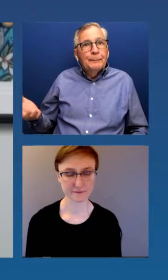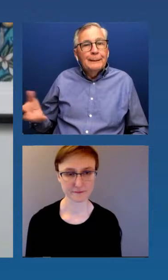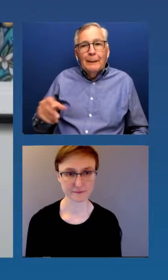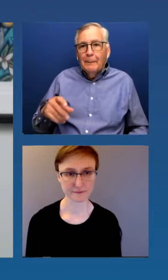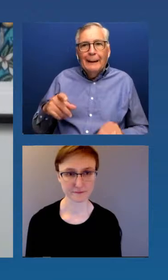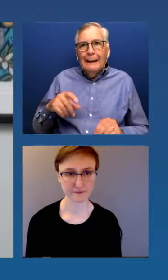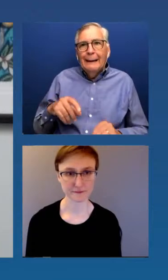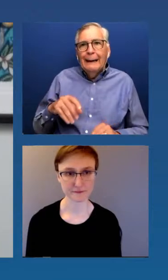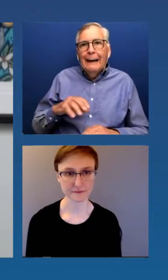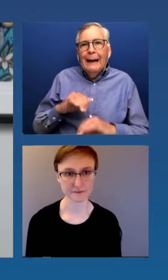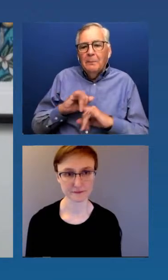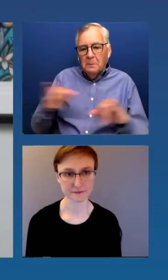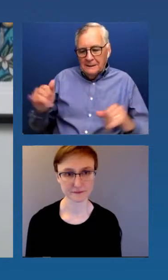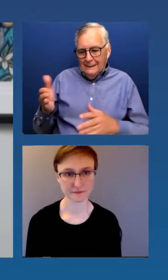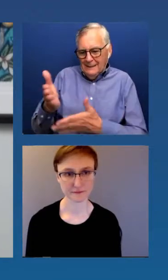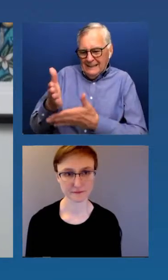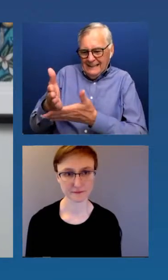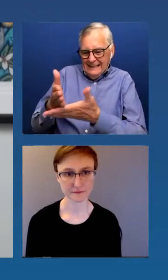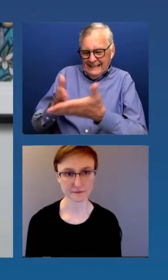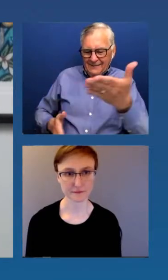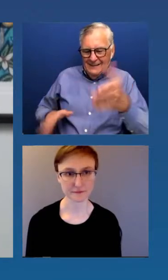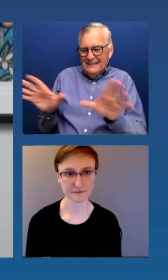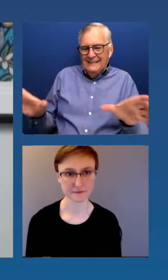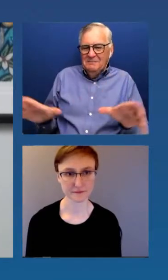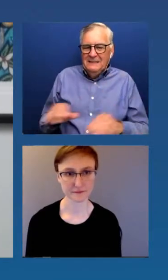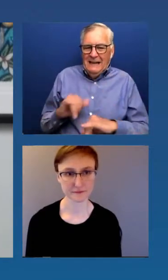possible de diviser la population.